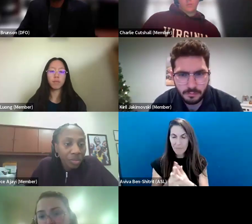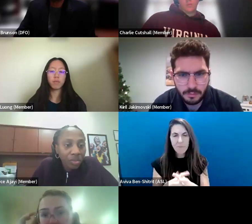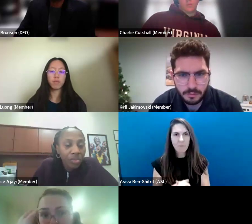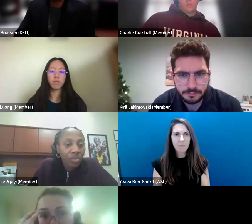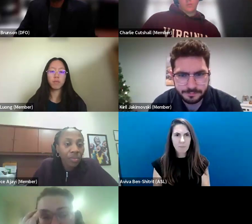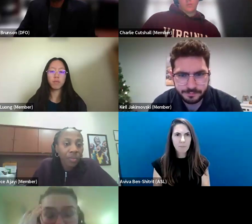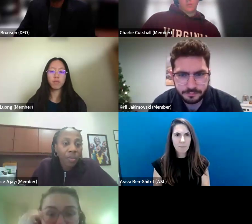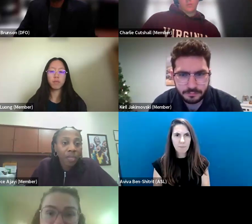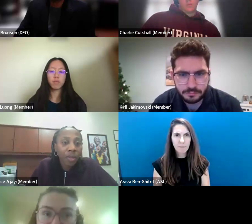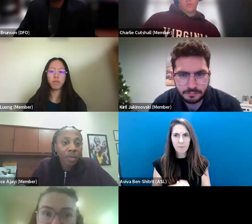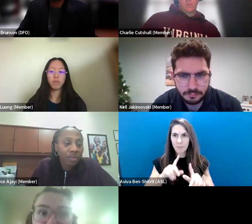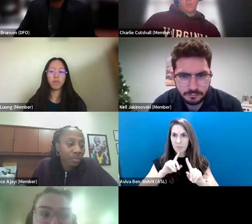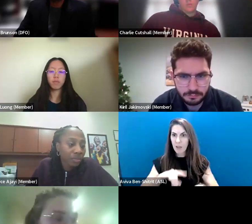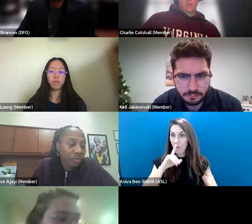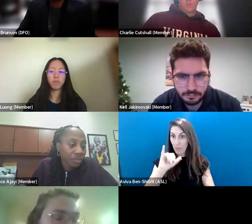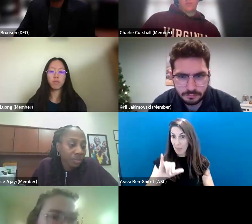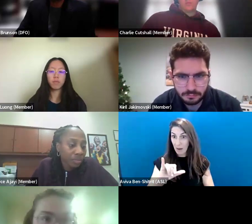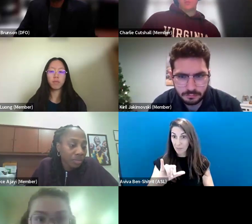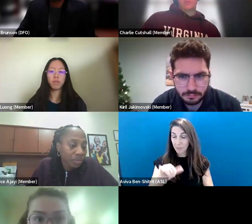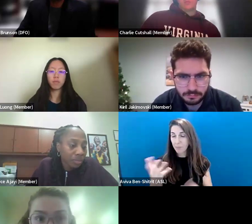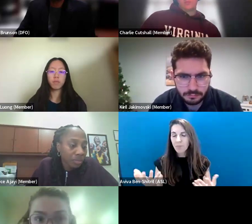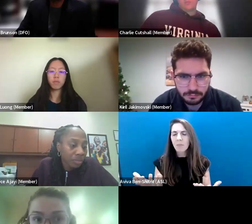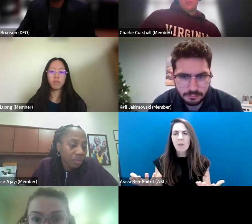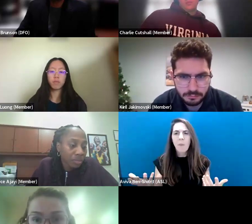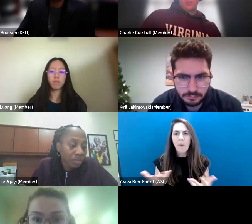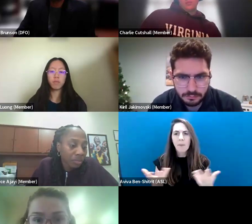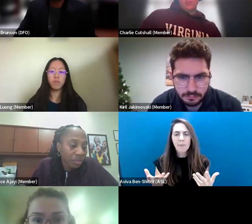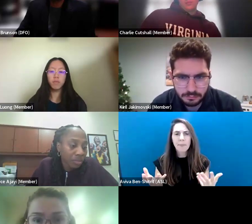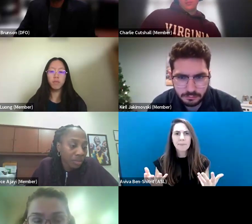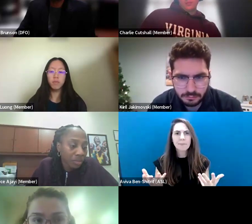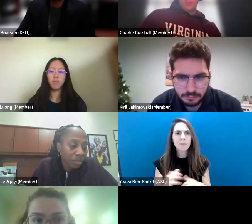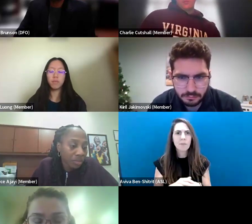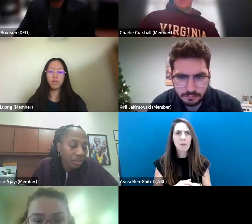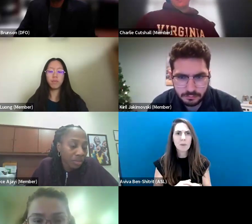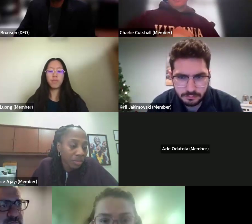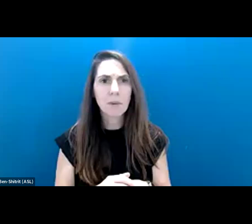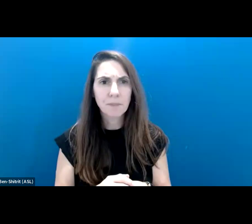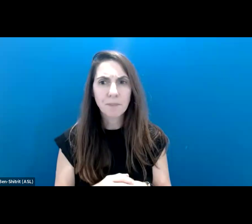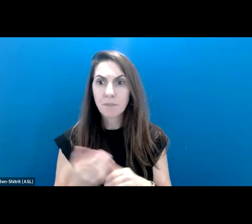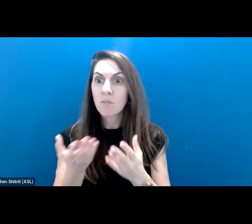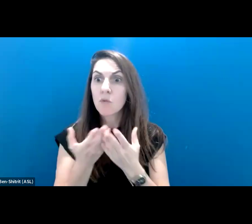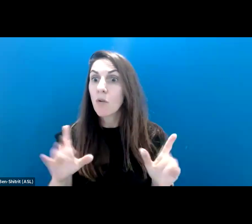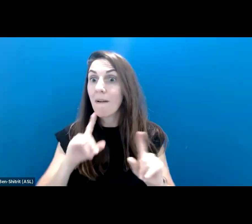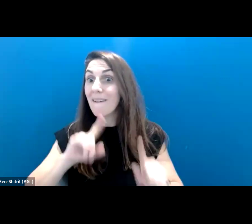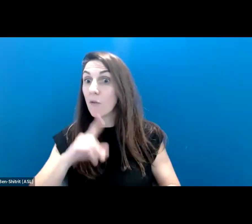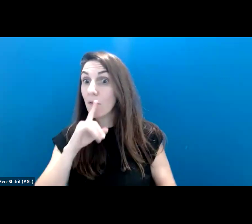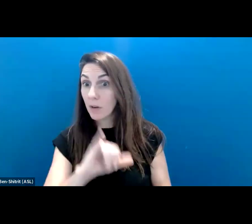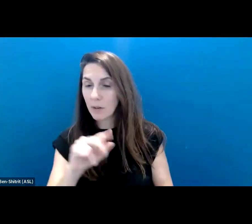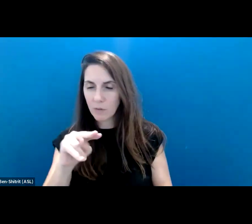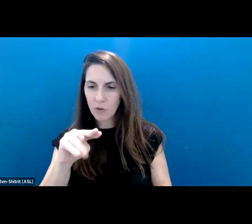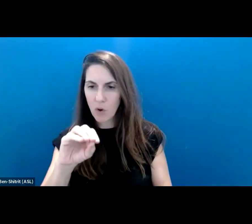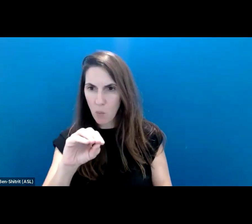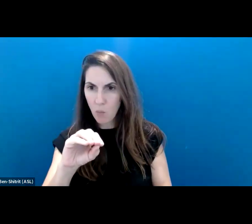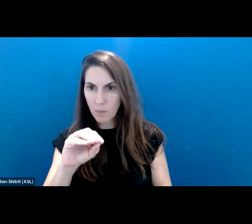I think the answer to that, I think where we were was generally no. That at the